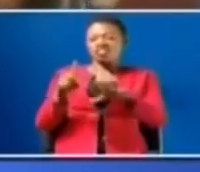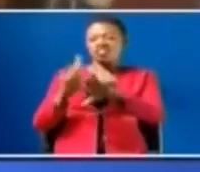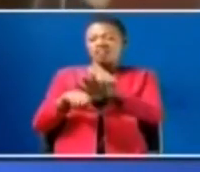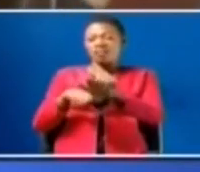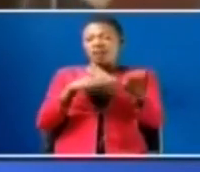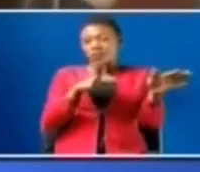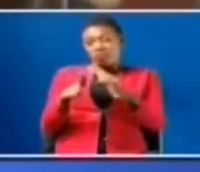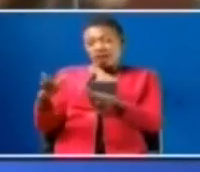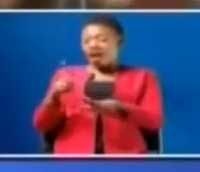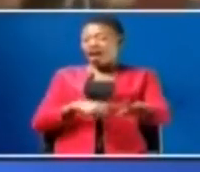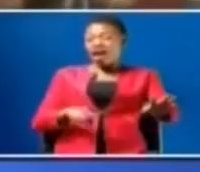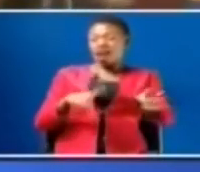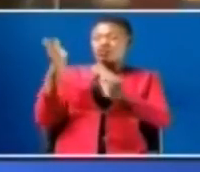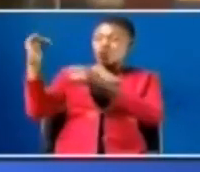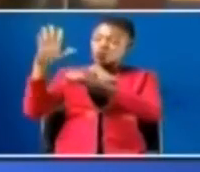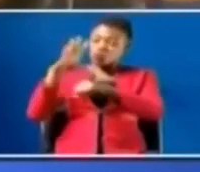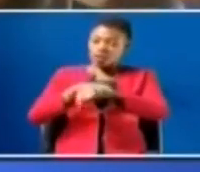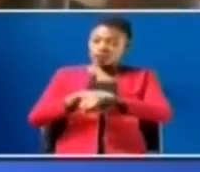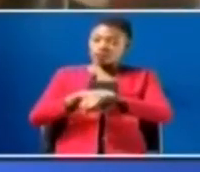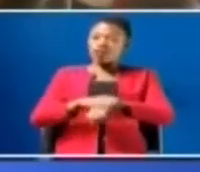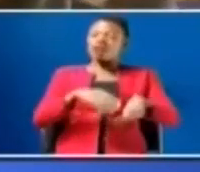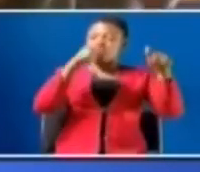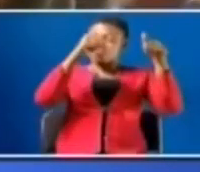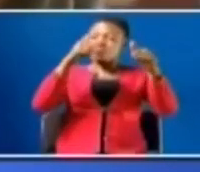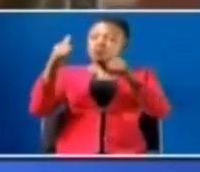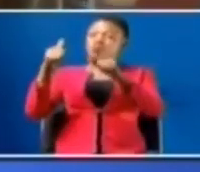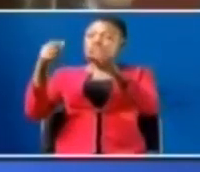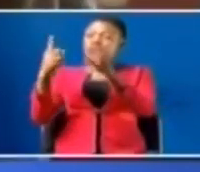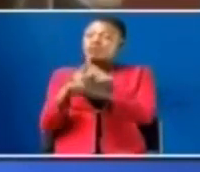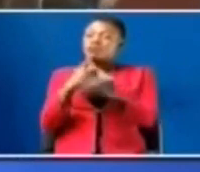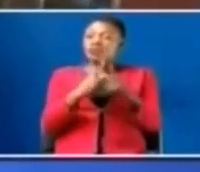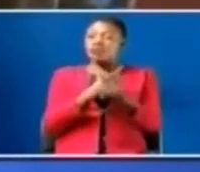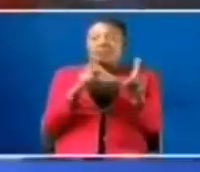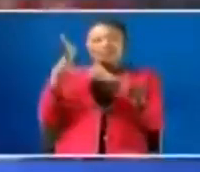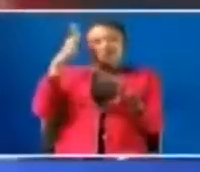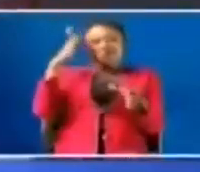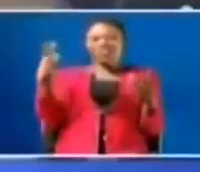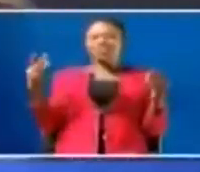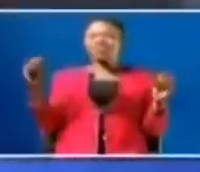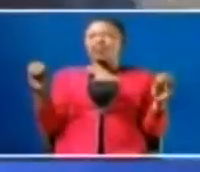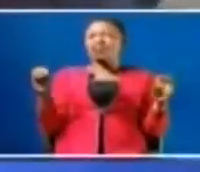Tunatarajia medali kadhaa, lakini tunajua haitakuwa rahisi.